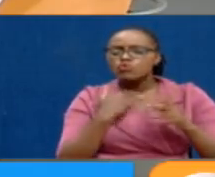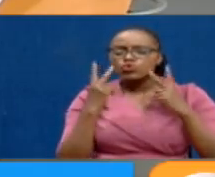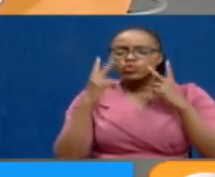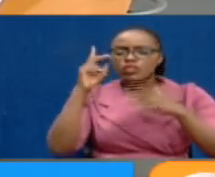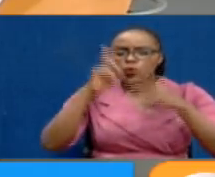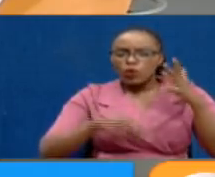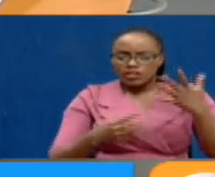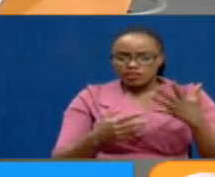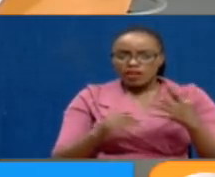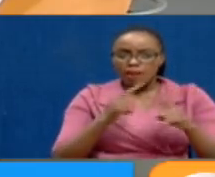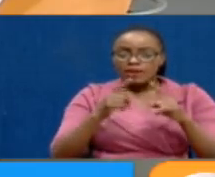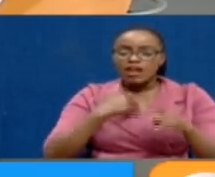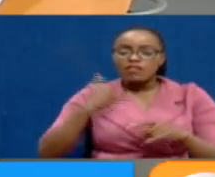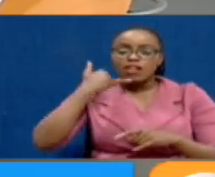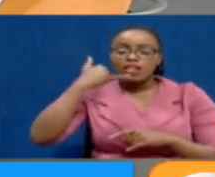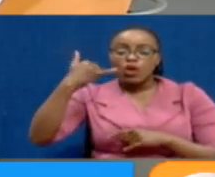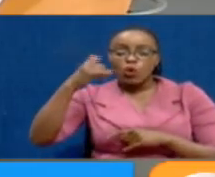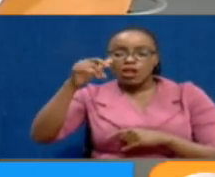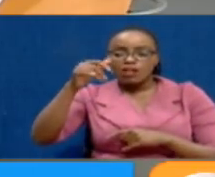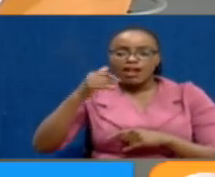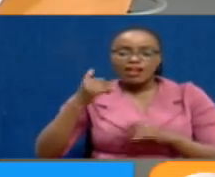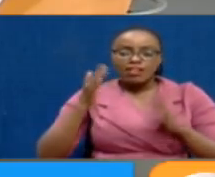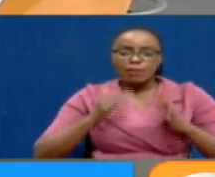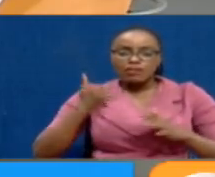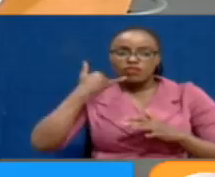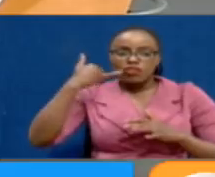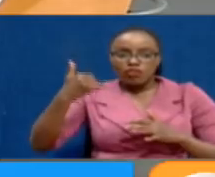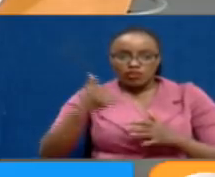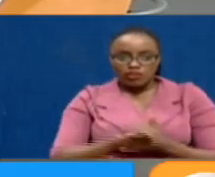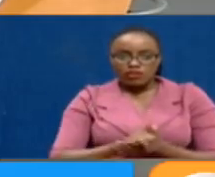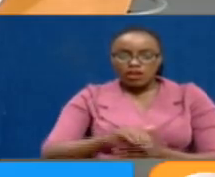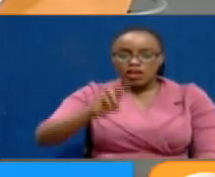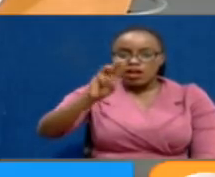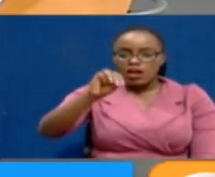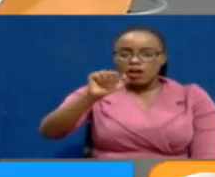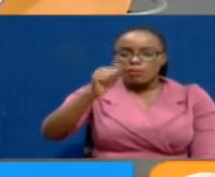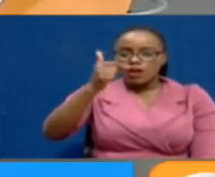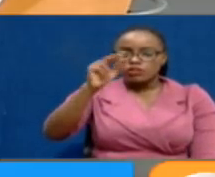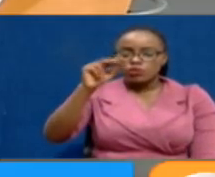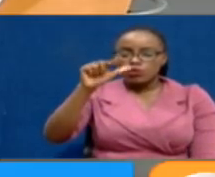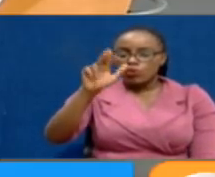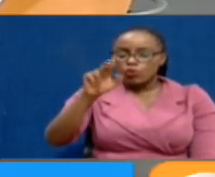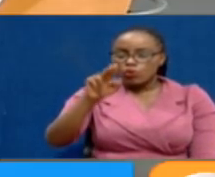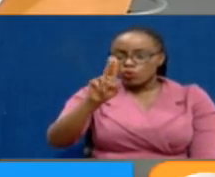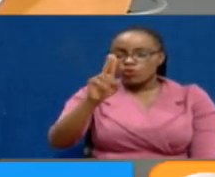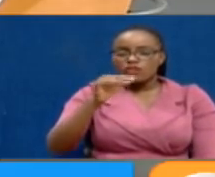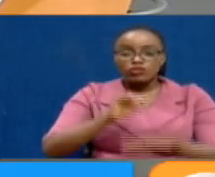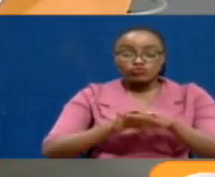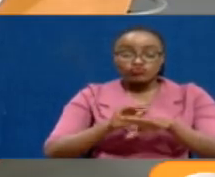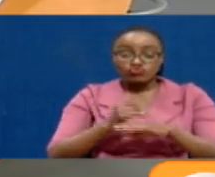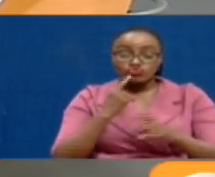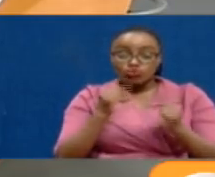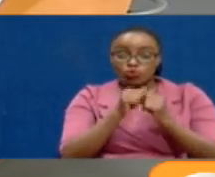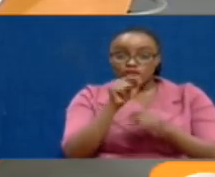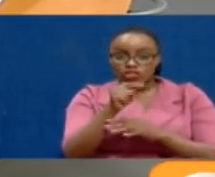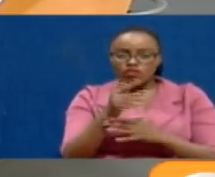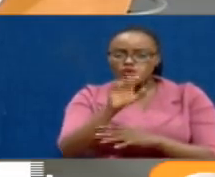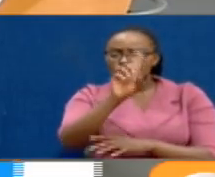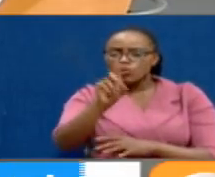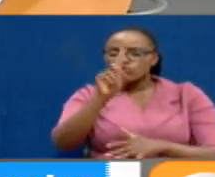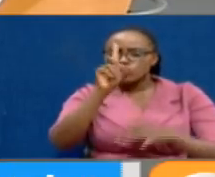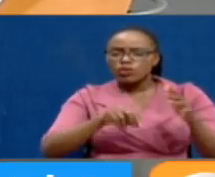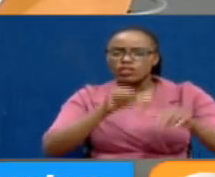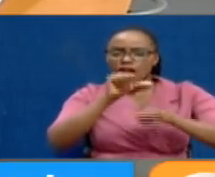see henceforth. But we have another call online. Honorable Mule is the Matungulu Member of Parliament. Honorable, good evening. It's good to speak to you. What is your